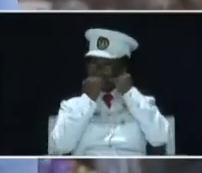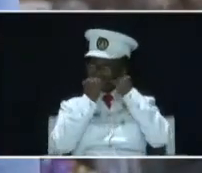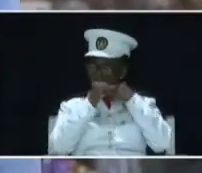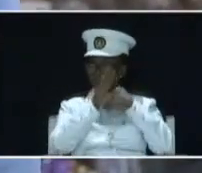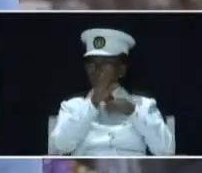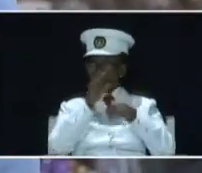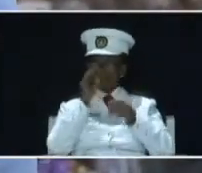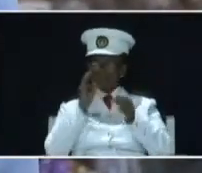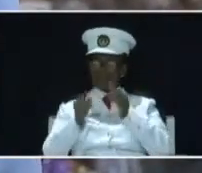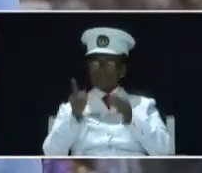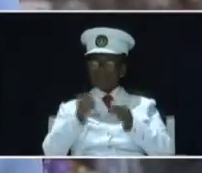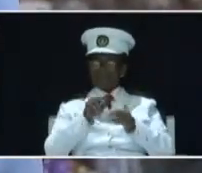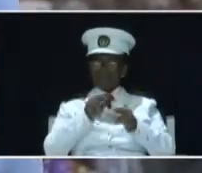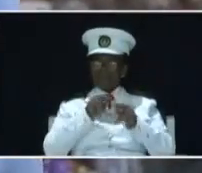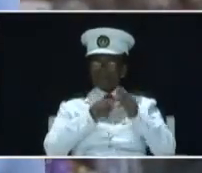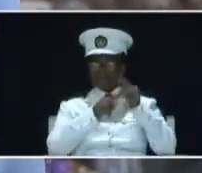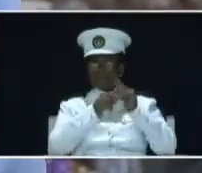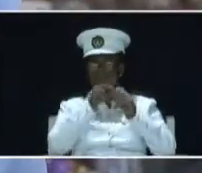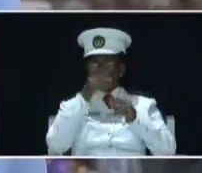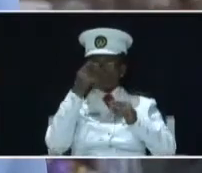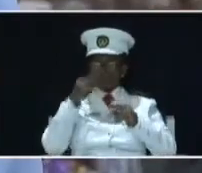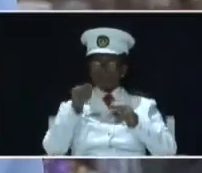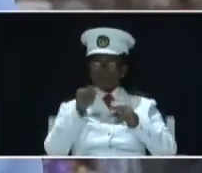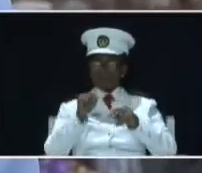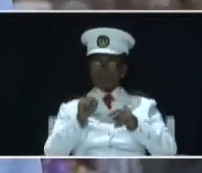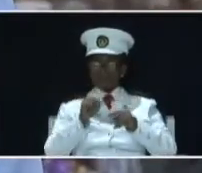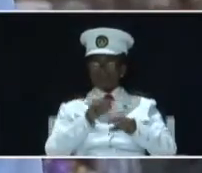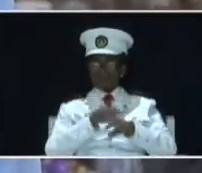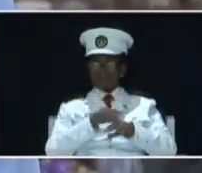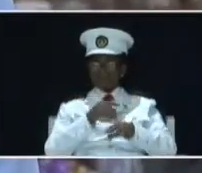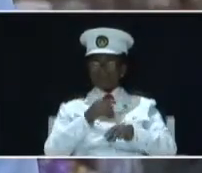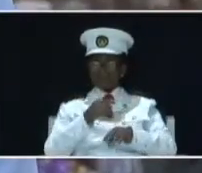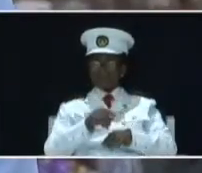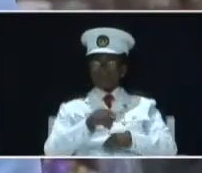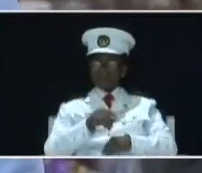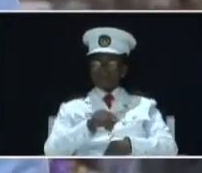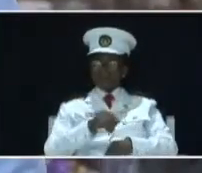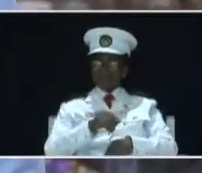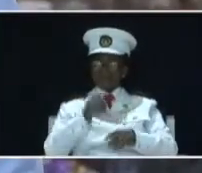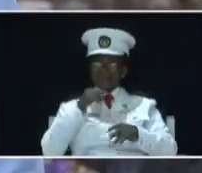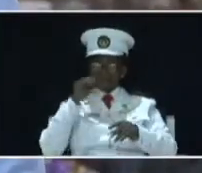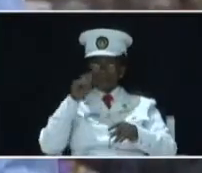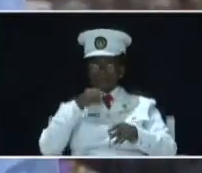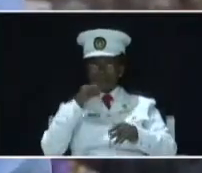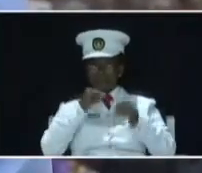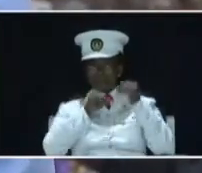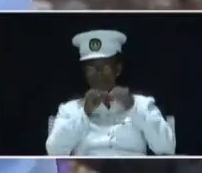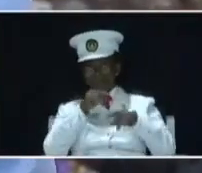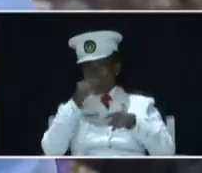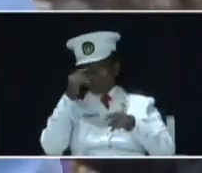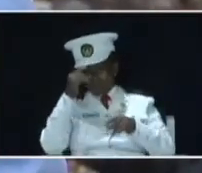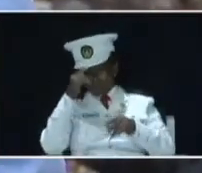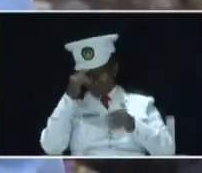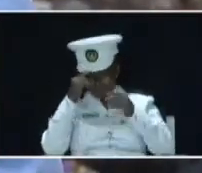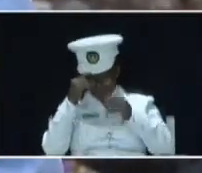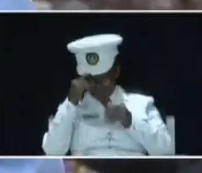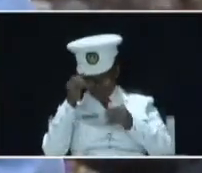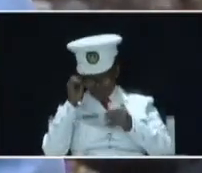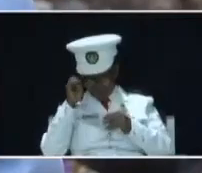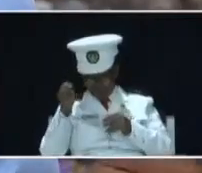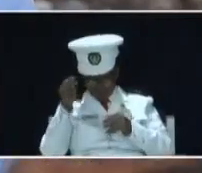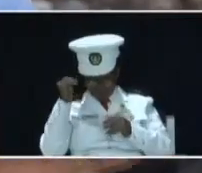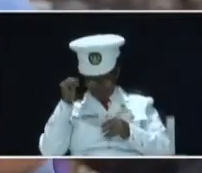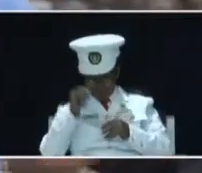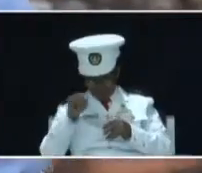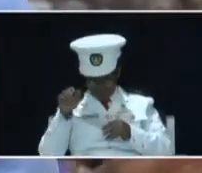If you look at the book of Isaiah, you find that Isaiah thought he was already a big prophet. He had been